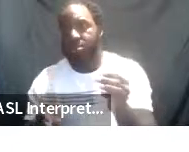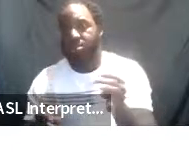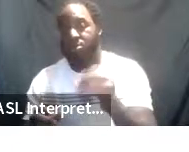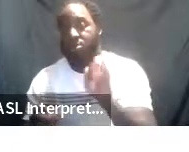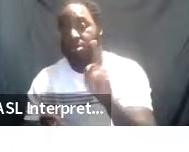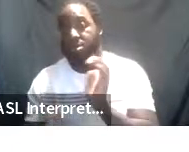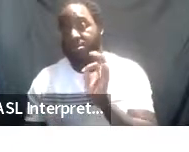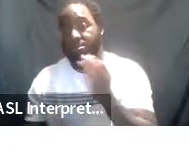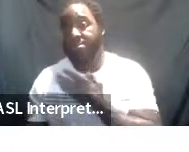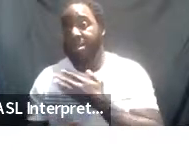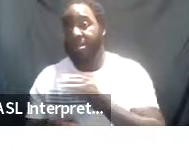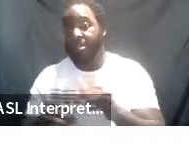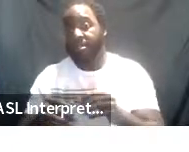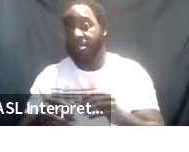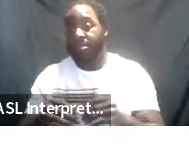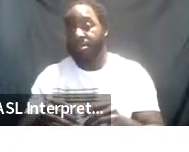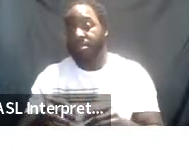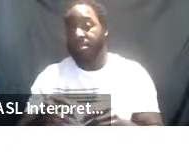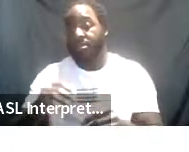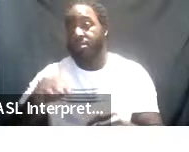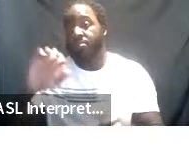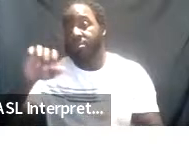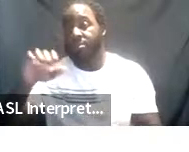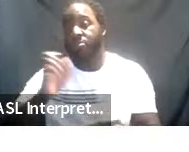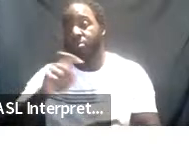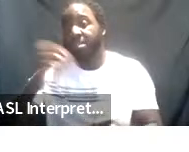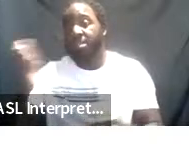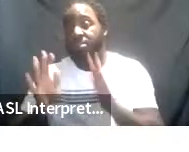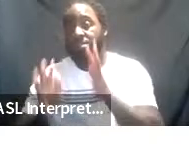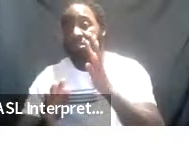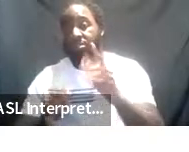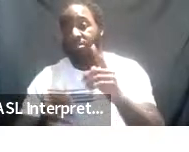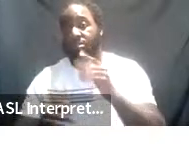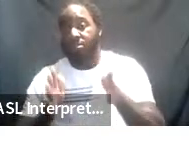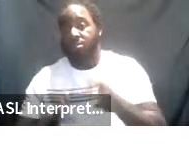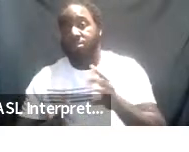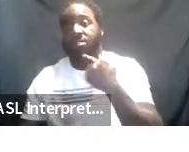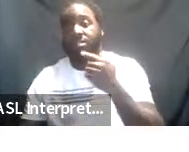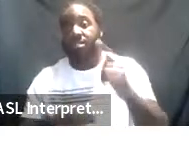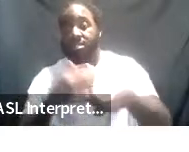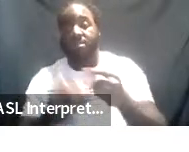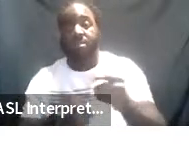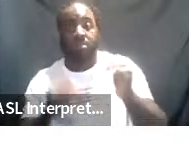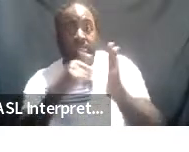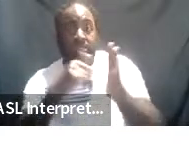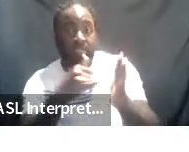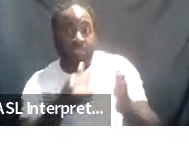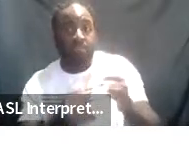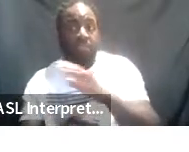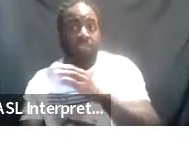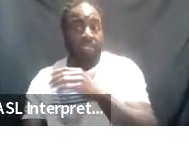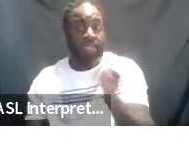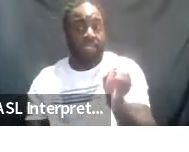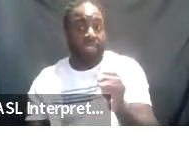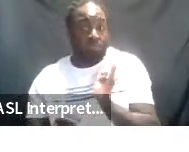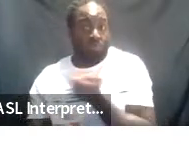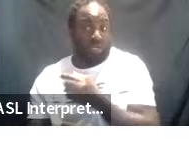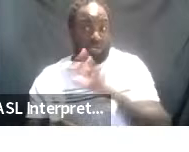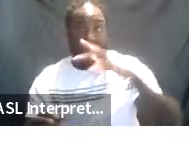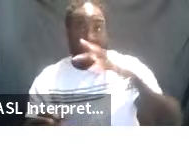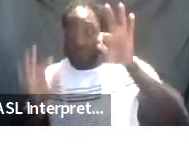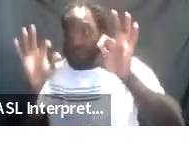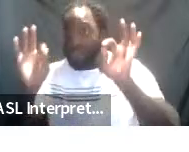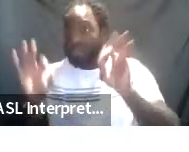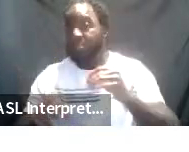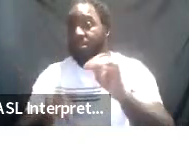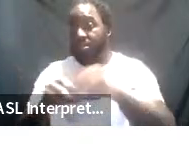my fellows made about inspections and the fact that we discovered during a hurricane that there were a lot